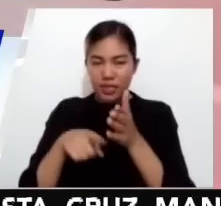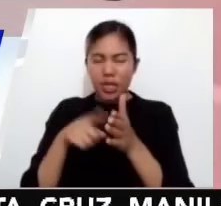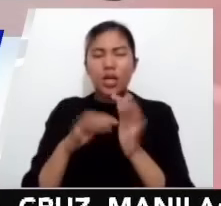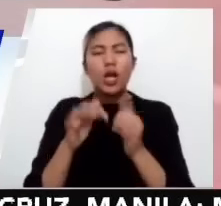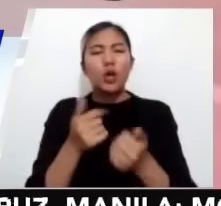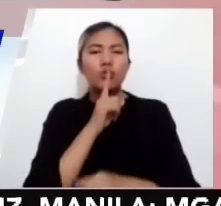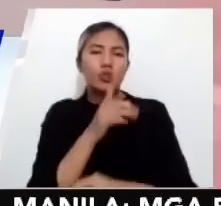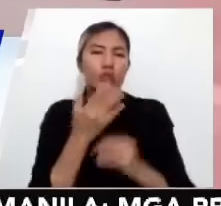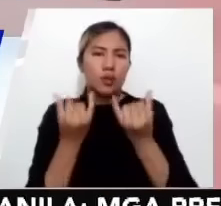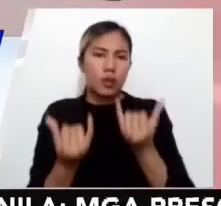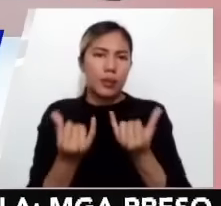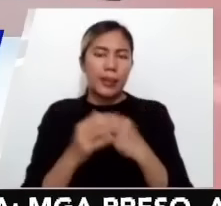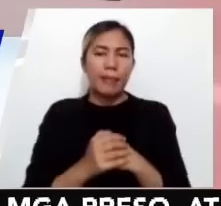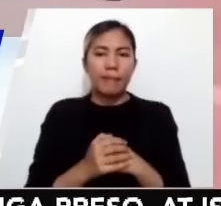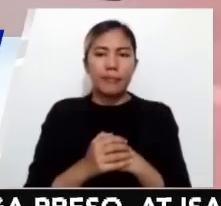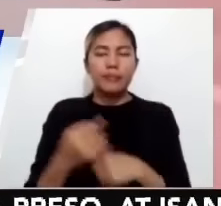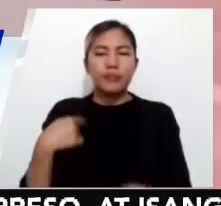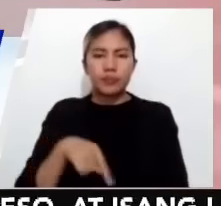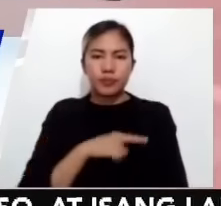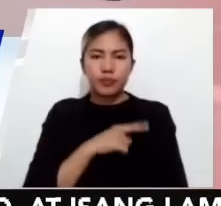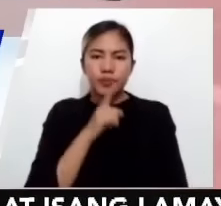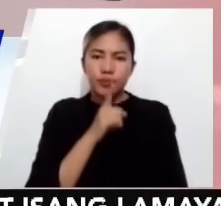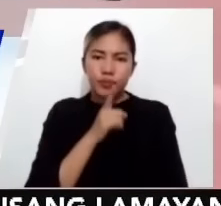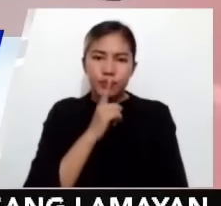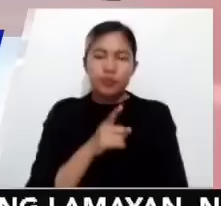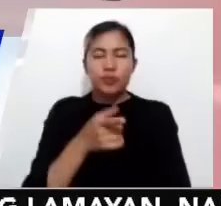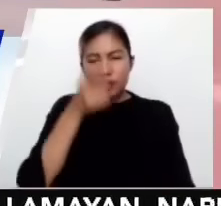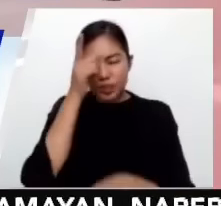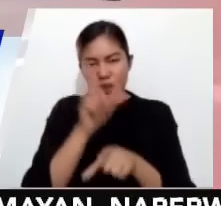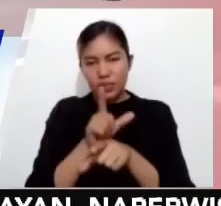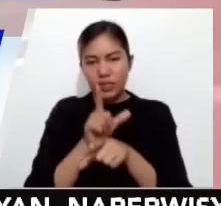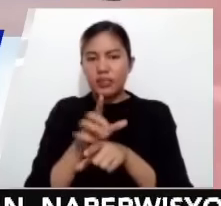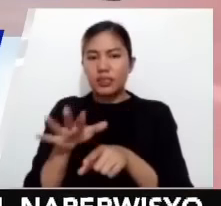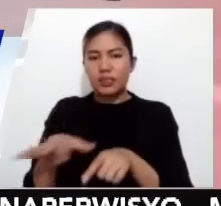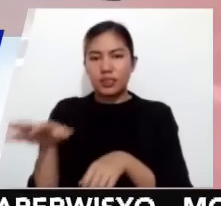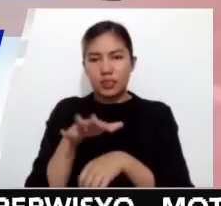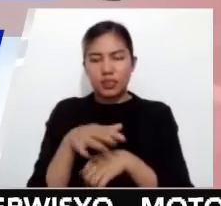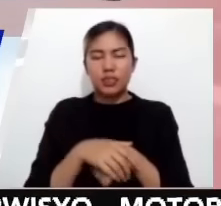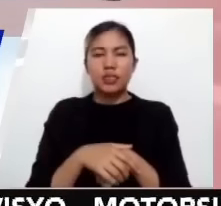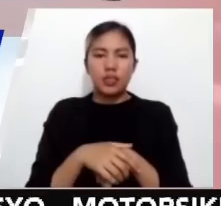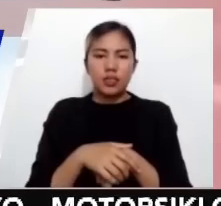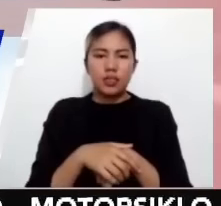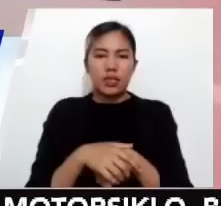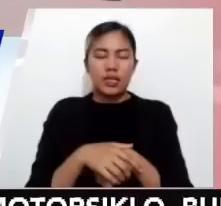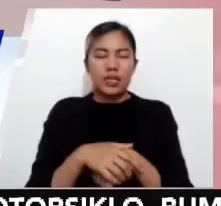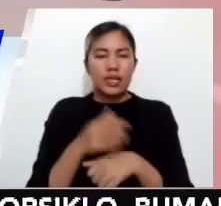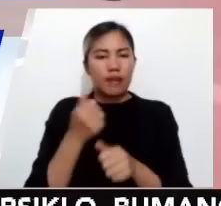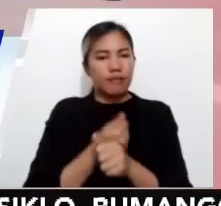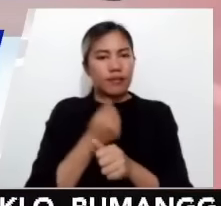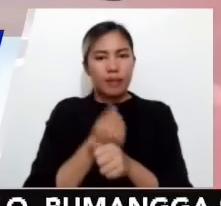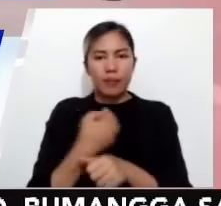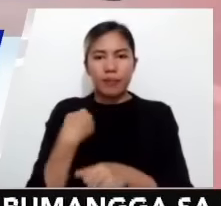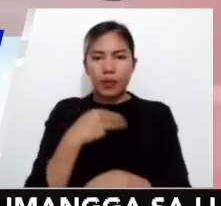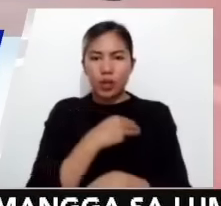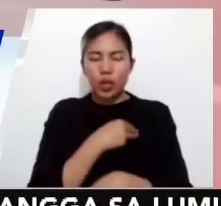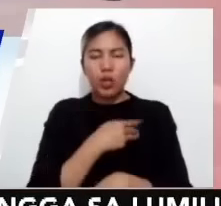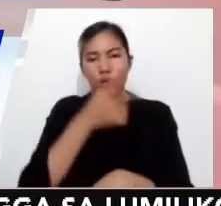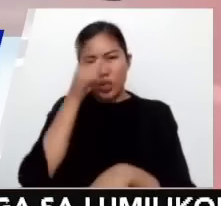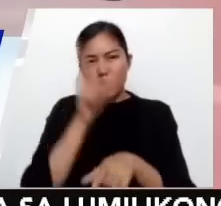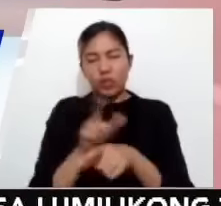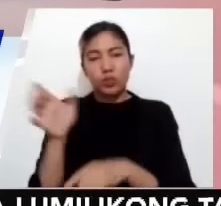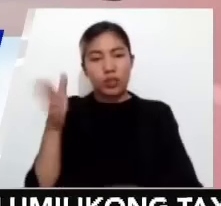we are sure po of the loyalties of our troops. Each member po is loyal to the flag, loyal to the constitution,